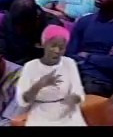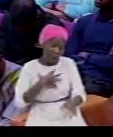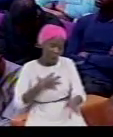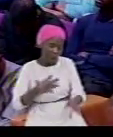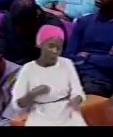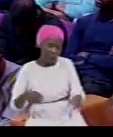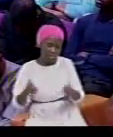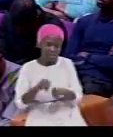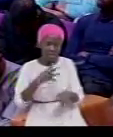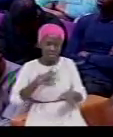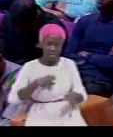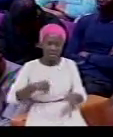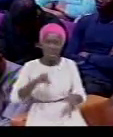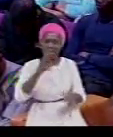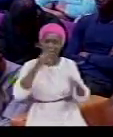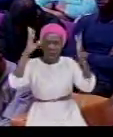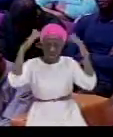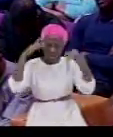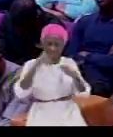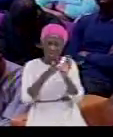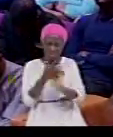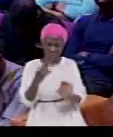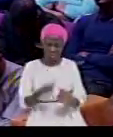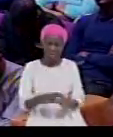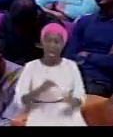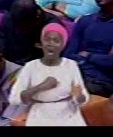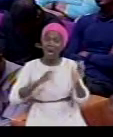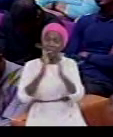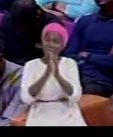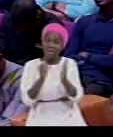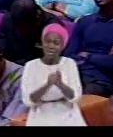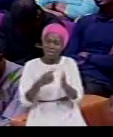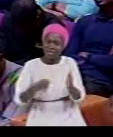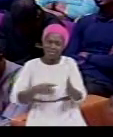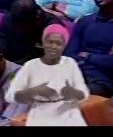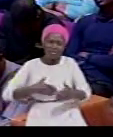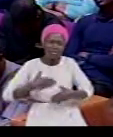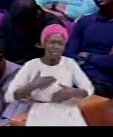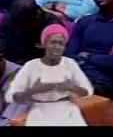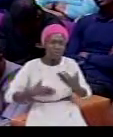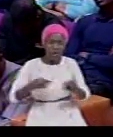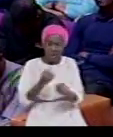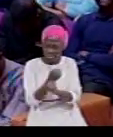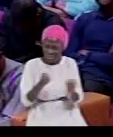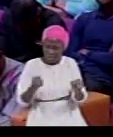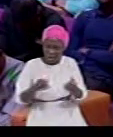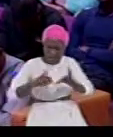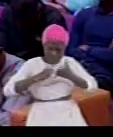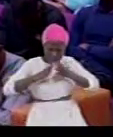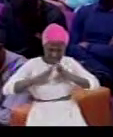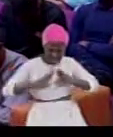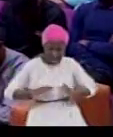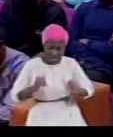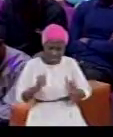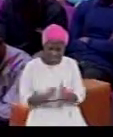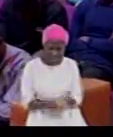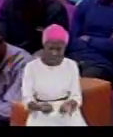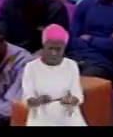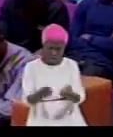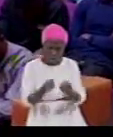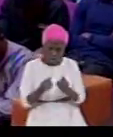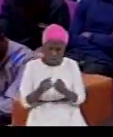snow. I pray, Lord, the joy of salvation, the peace that comes with salvation, and